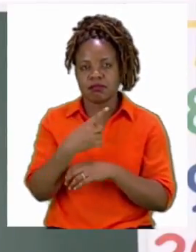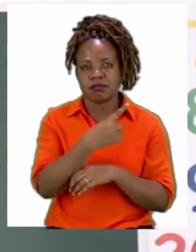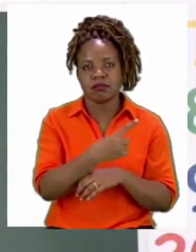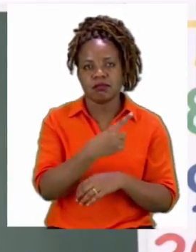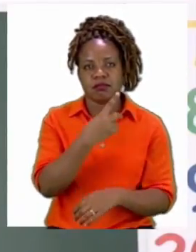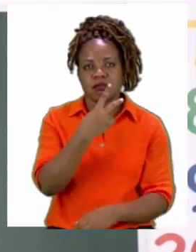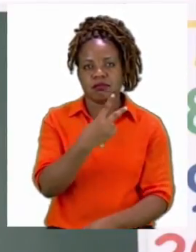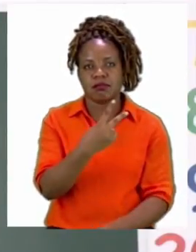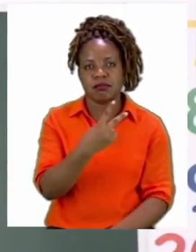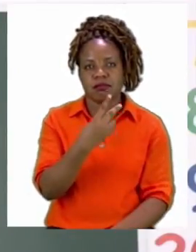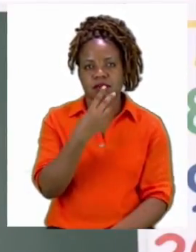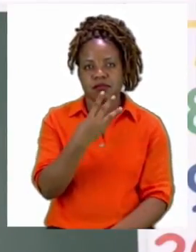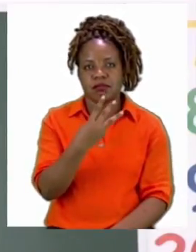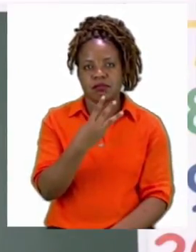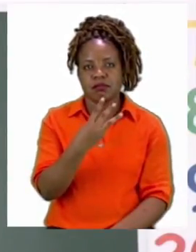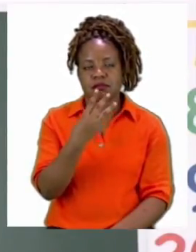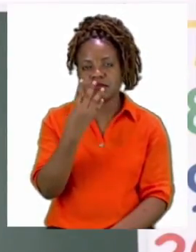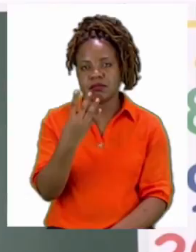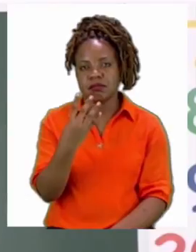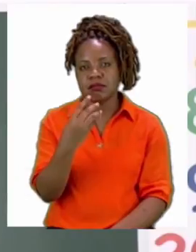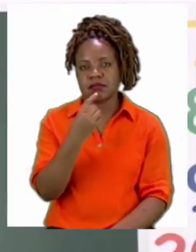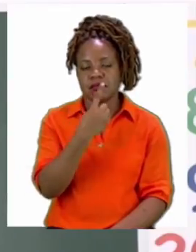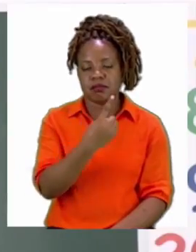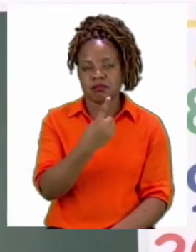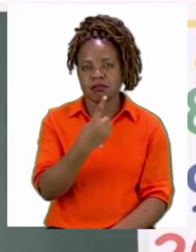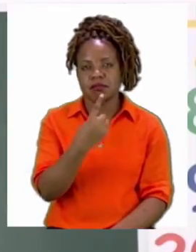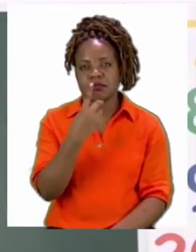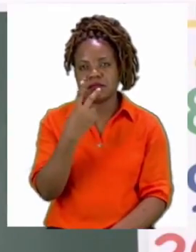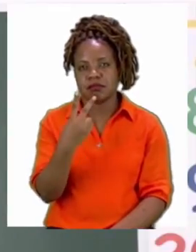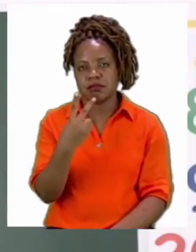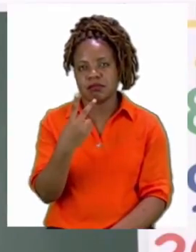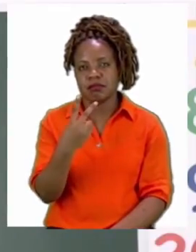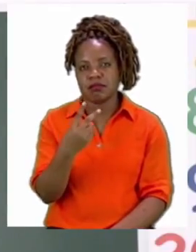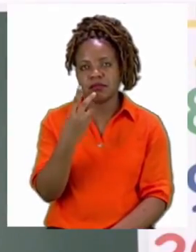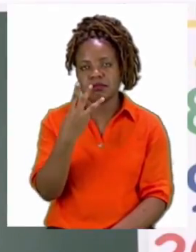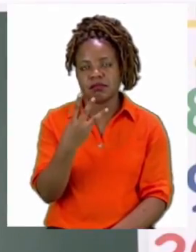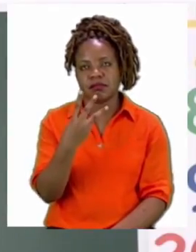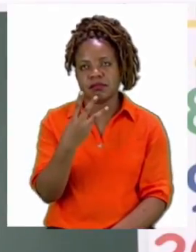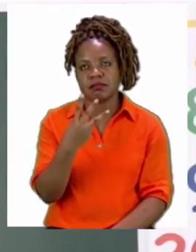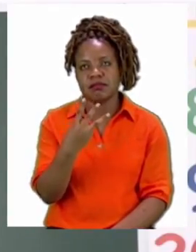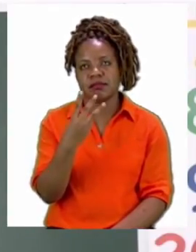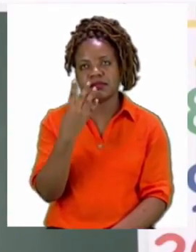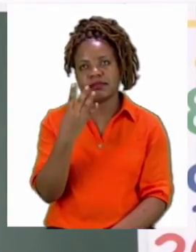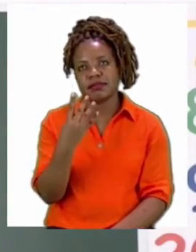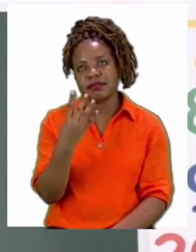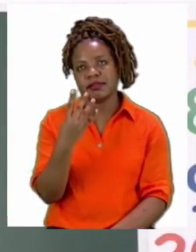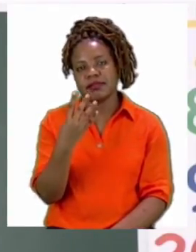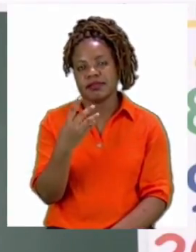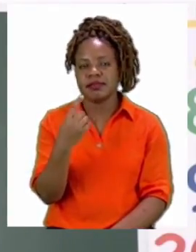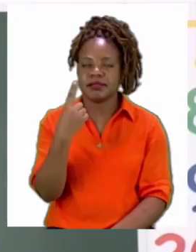2, 3, 4. 1, 2, 3,